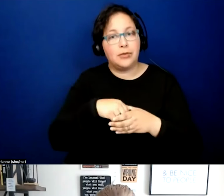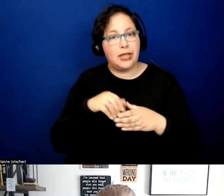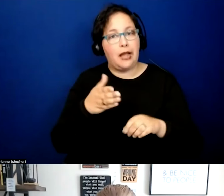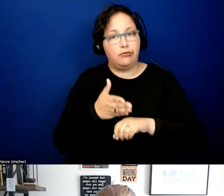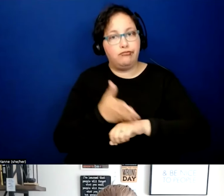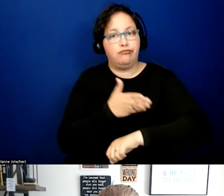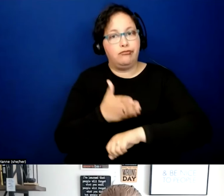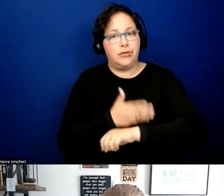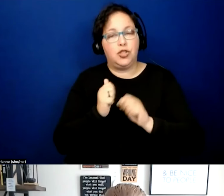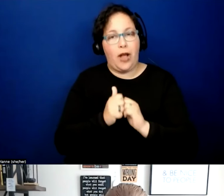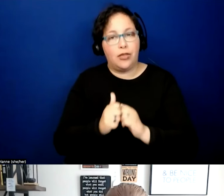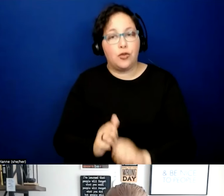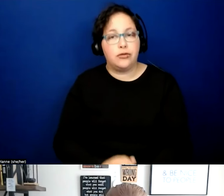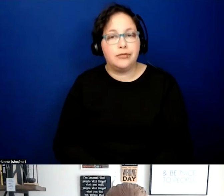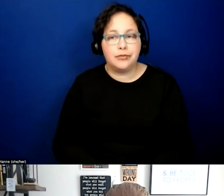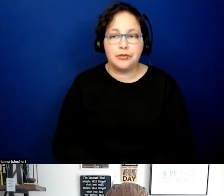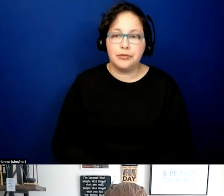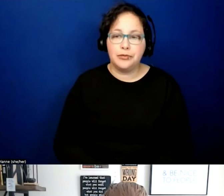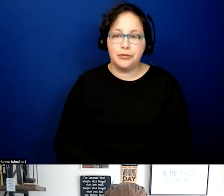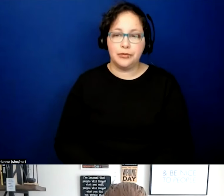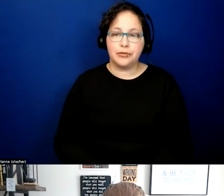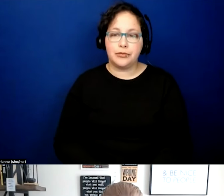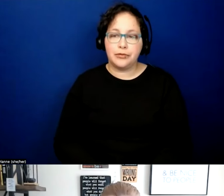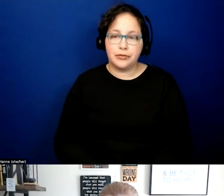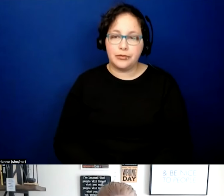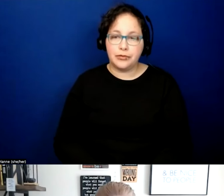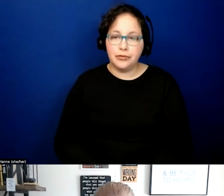and collaborate to make it happen.